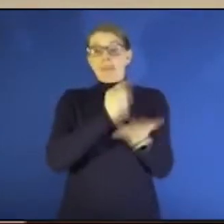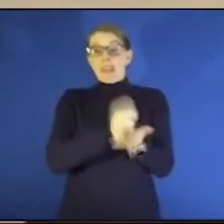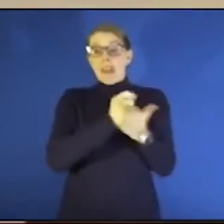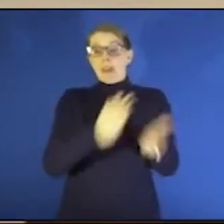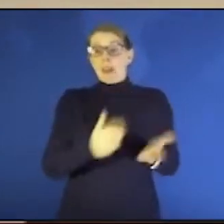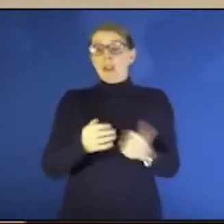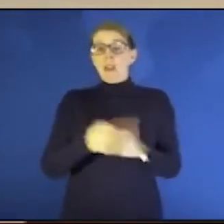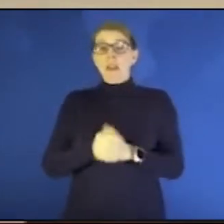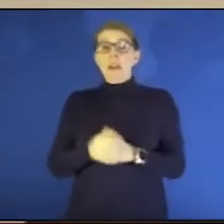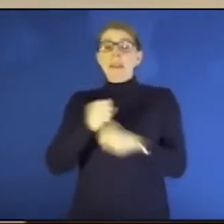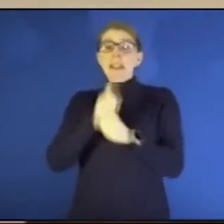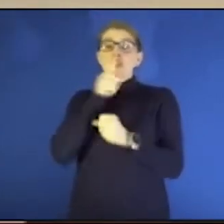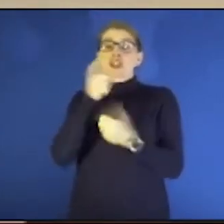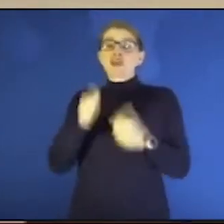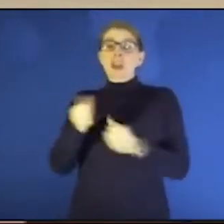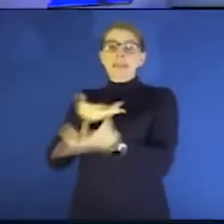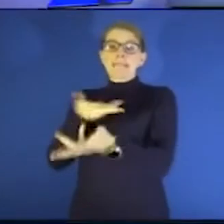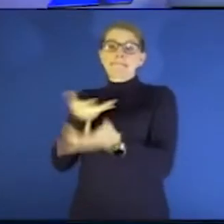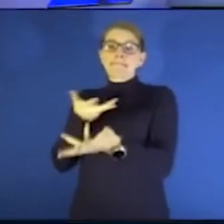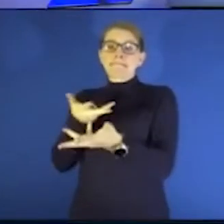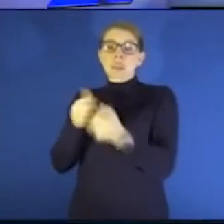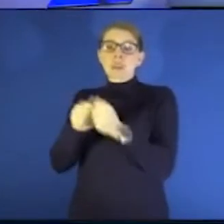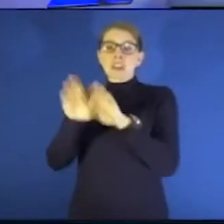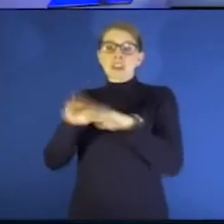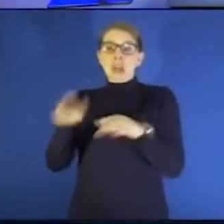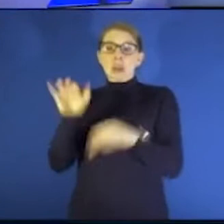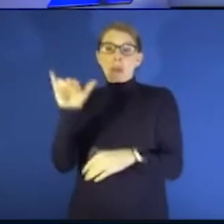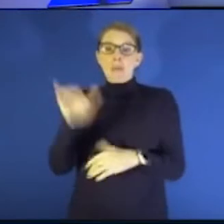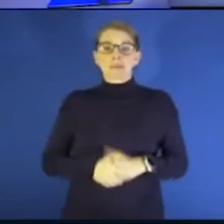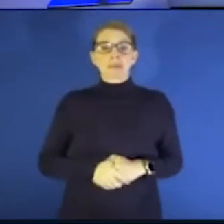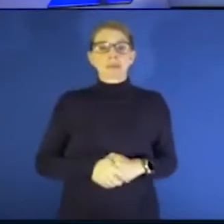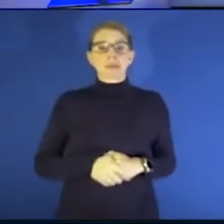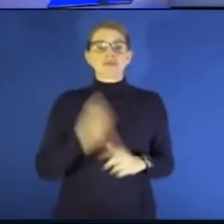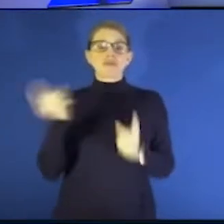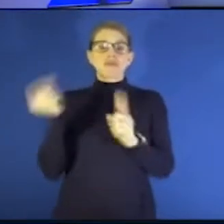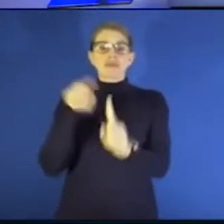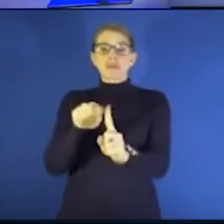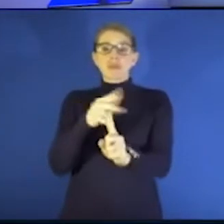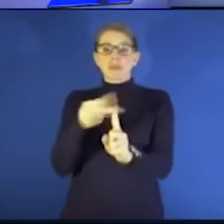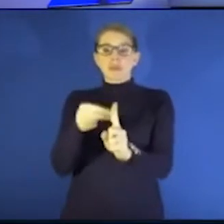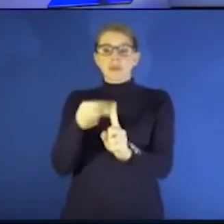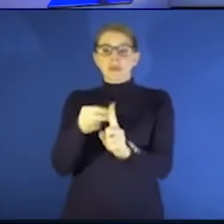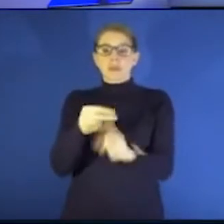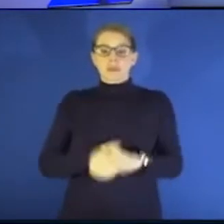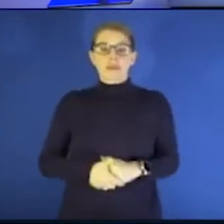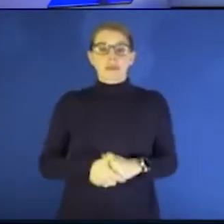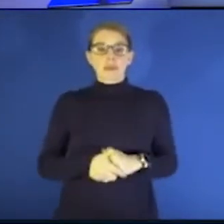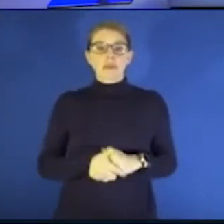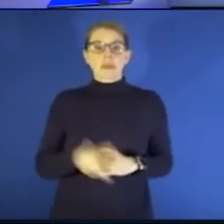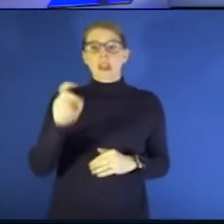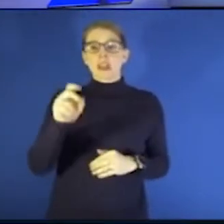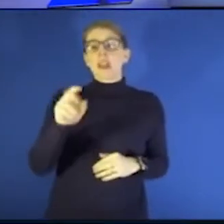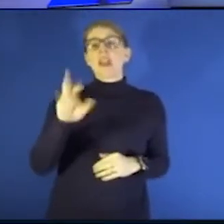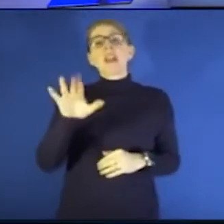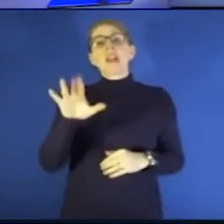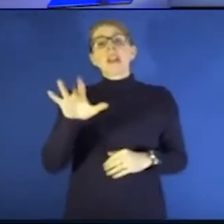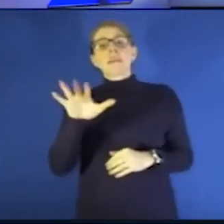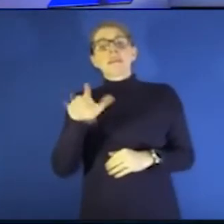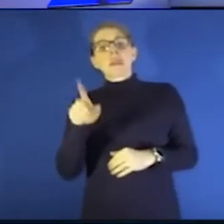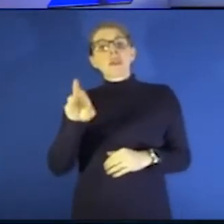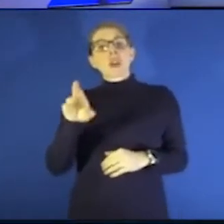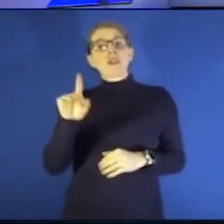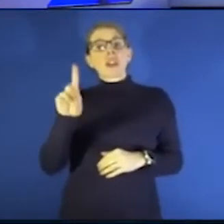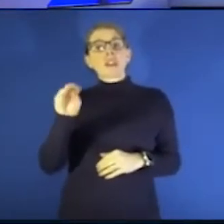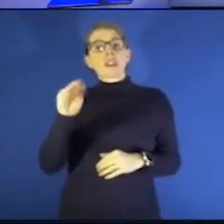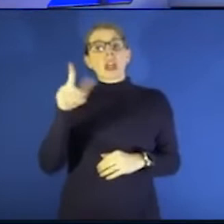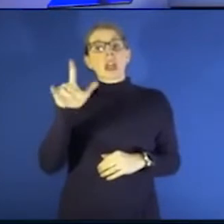too. And bringing this all back to getting vaccinated, I mean, we've talked about this, Dr. Douglas, is that you've always said you